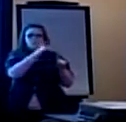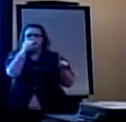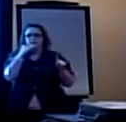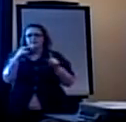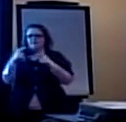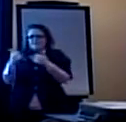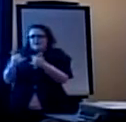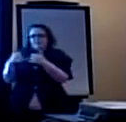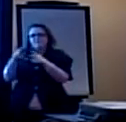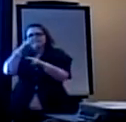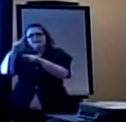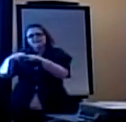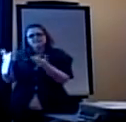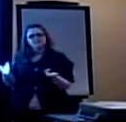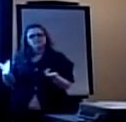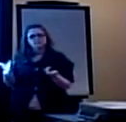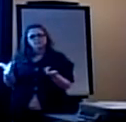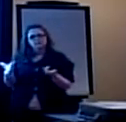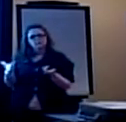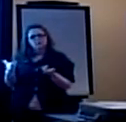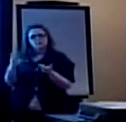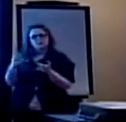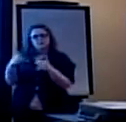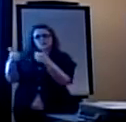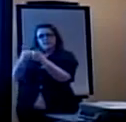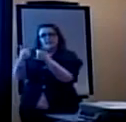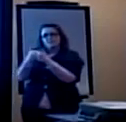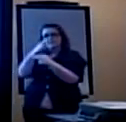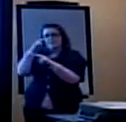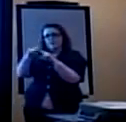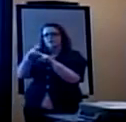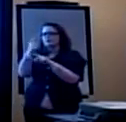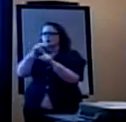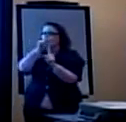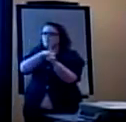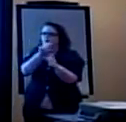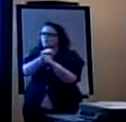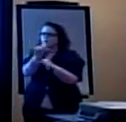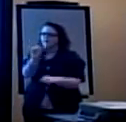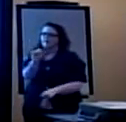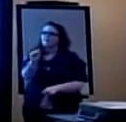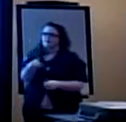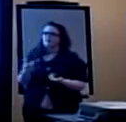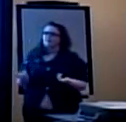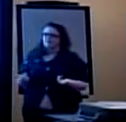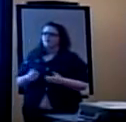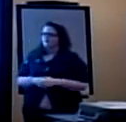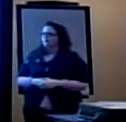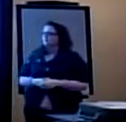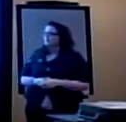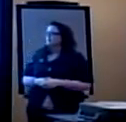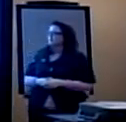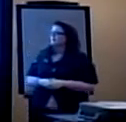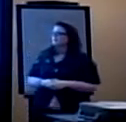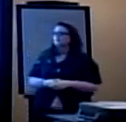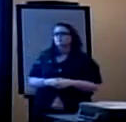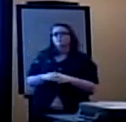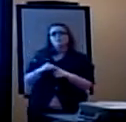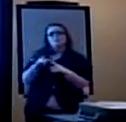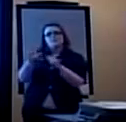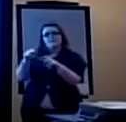technologies now, is for fun. But this fun can be used for work. Because what we see is that these are opportunities for